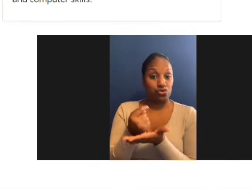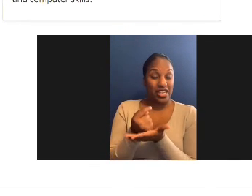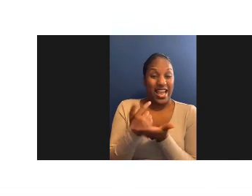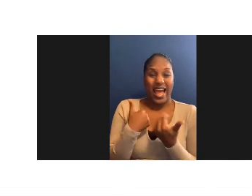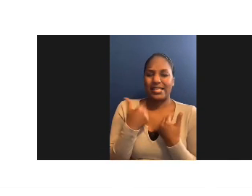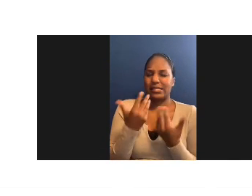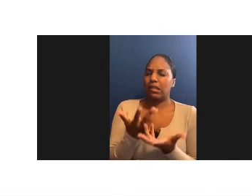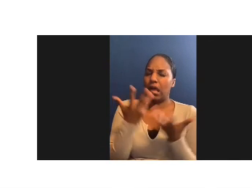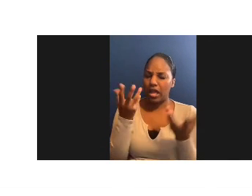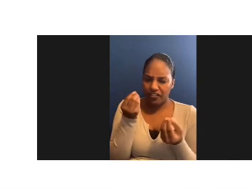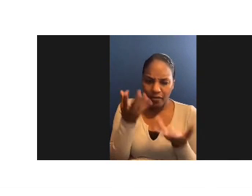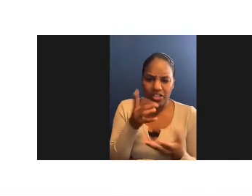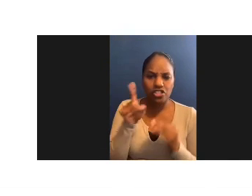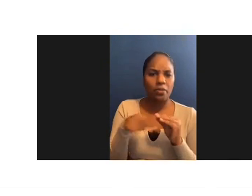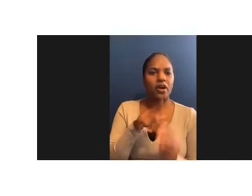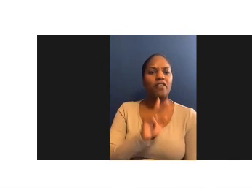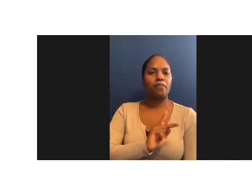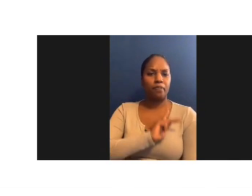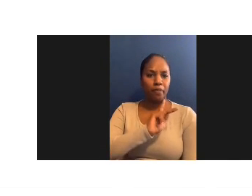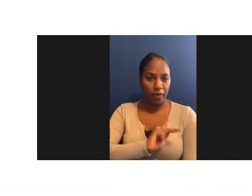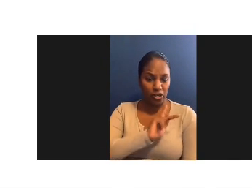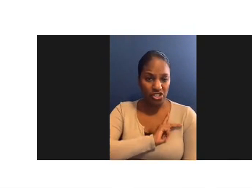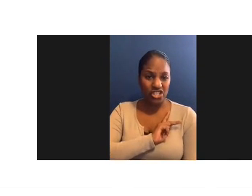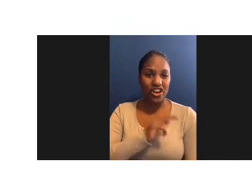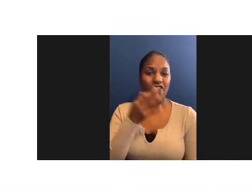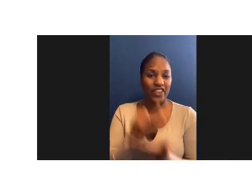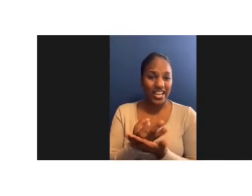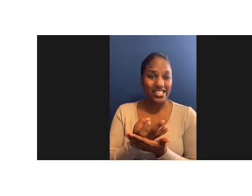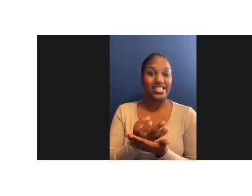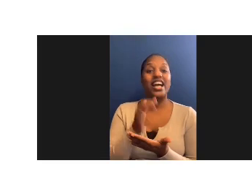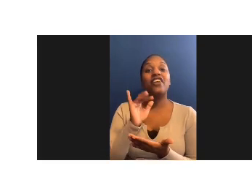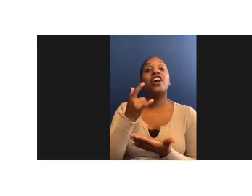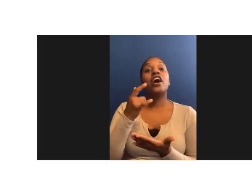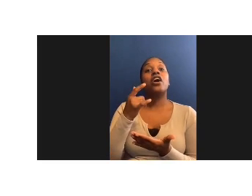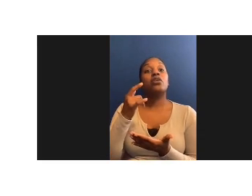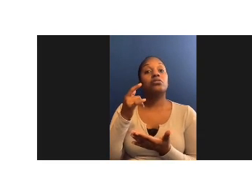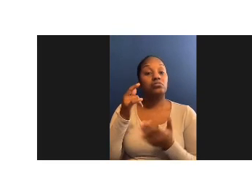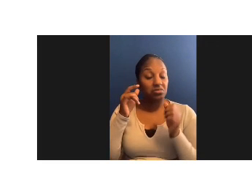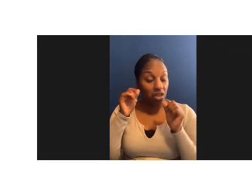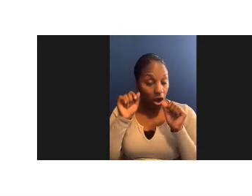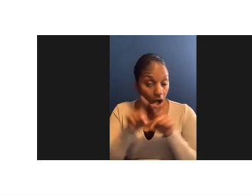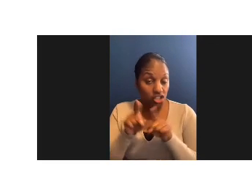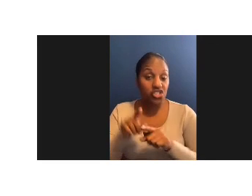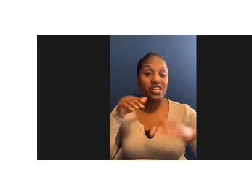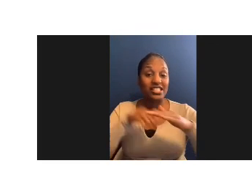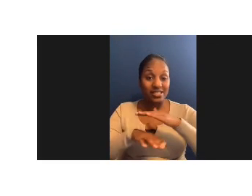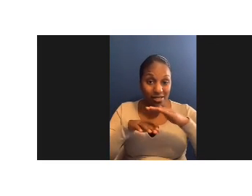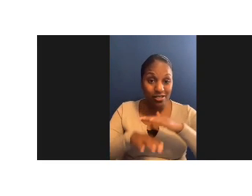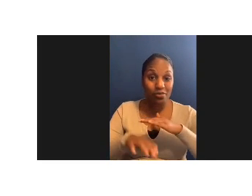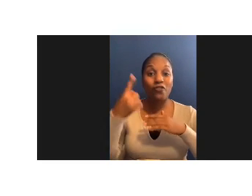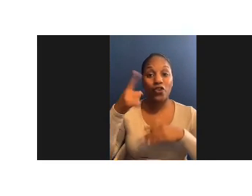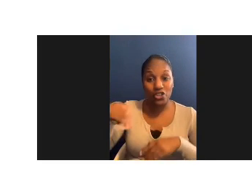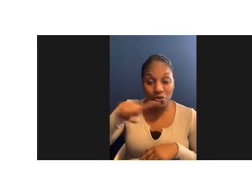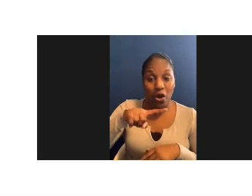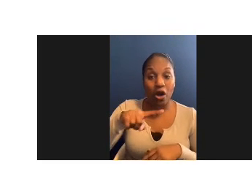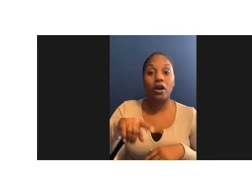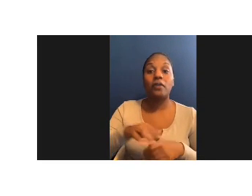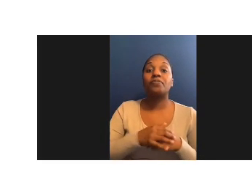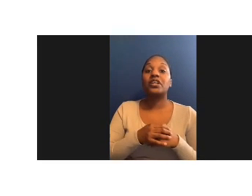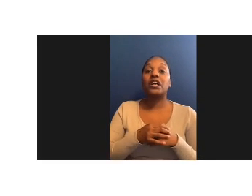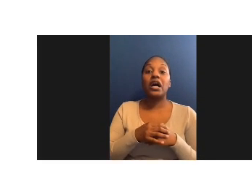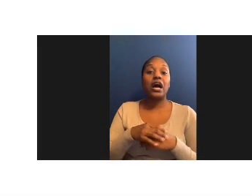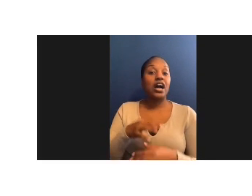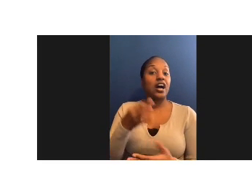information on personal finances that would also be accessible to you all. Financial football and